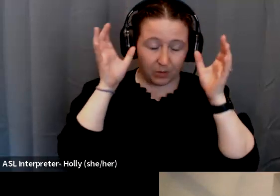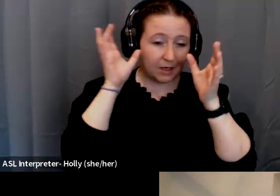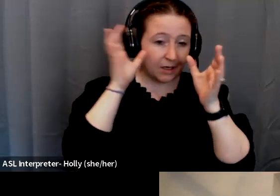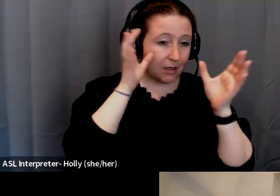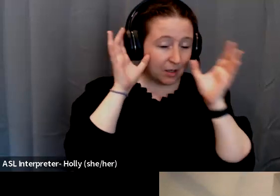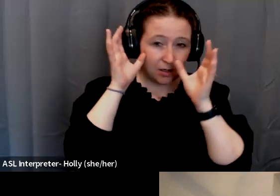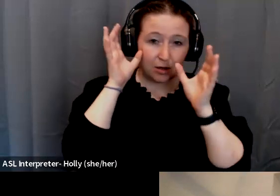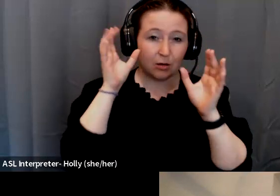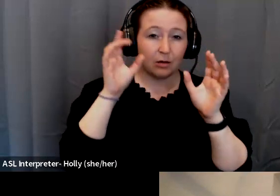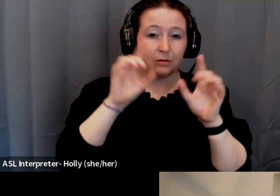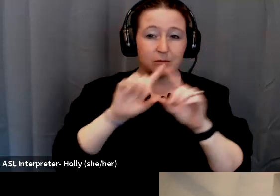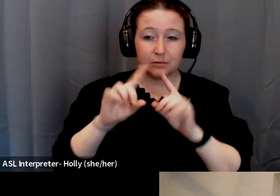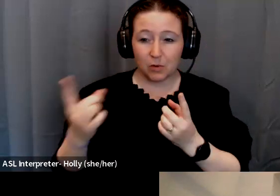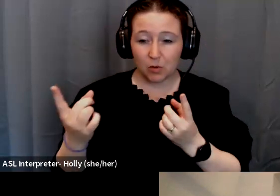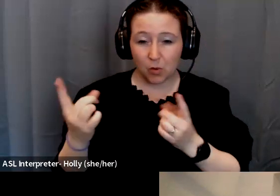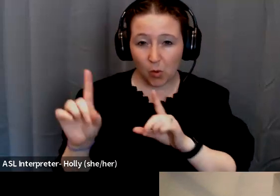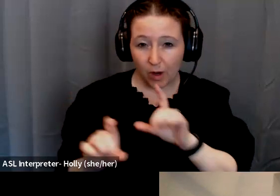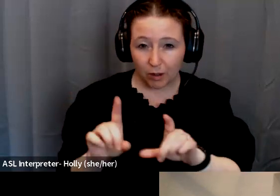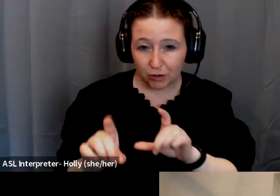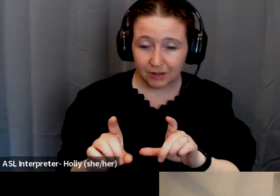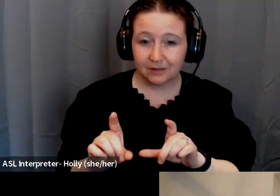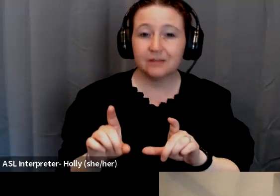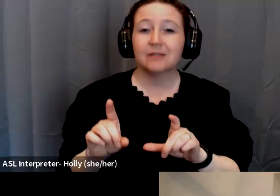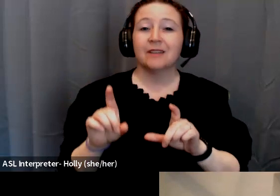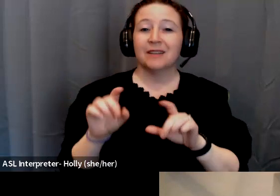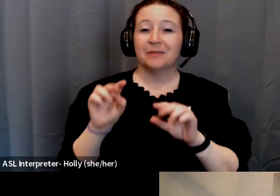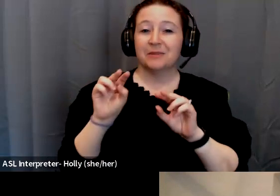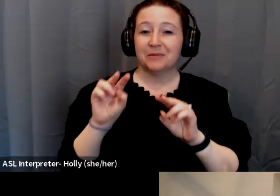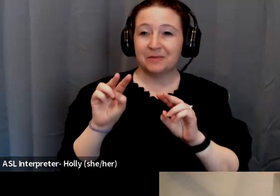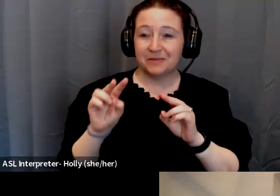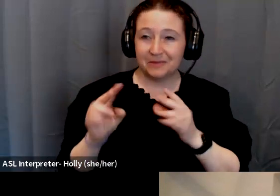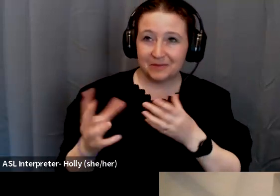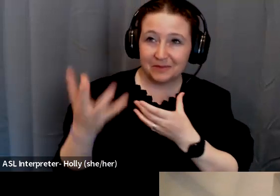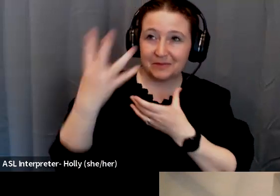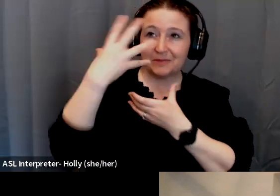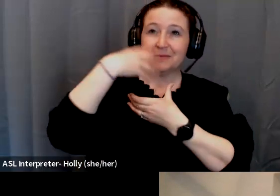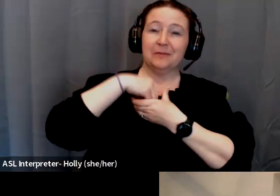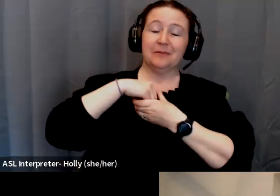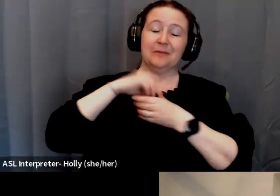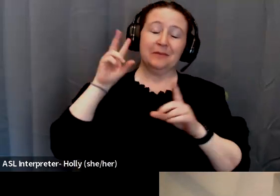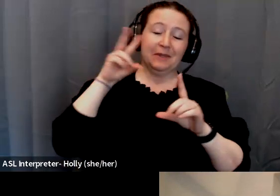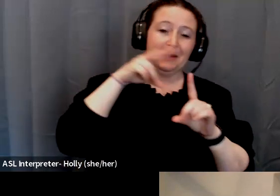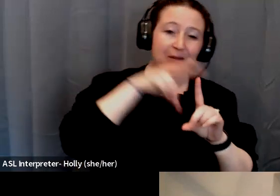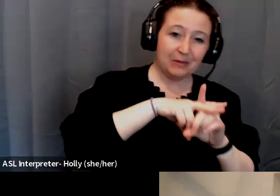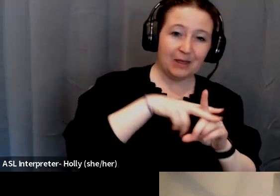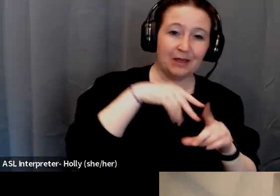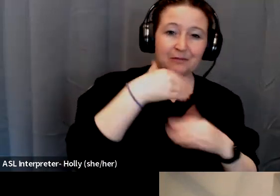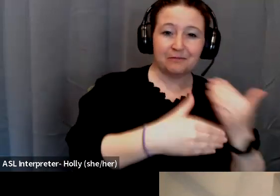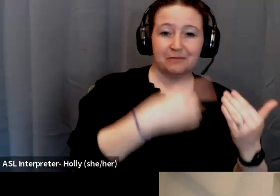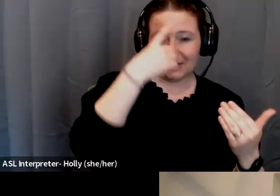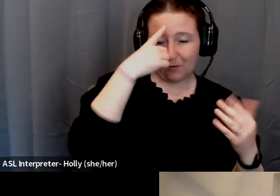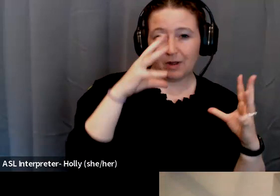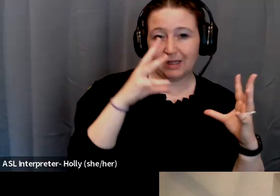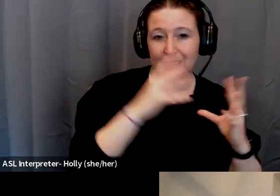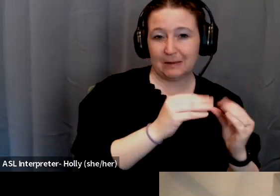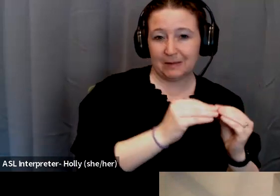questions. And we look forward to putting this knowledge to good use when we meet together for the Assembly. All